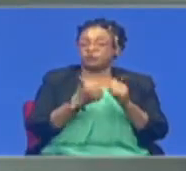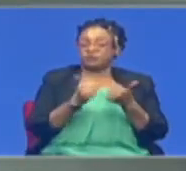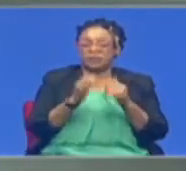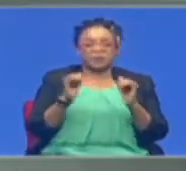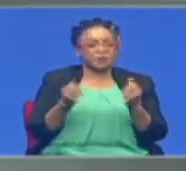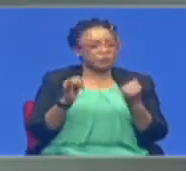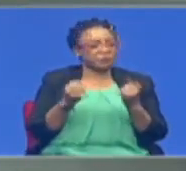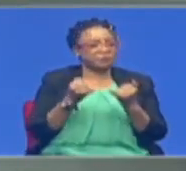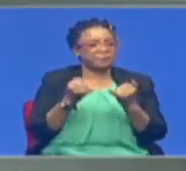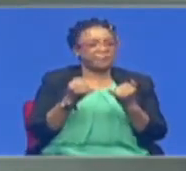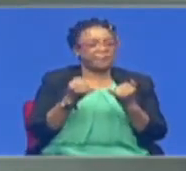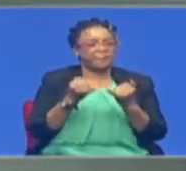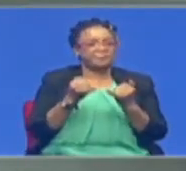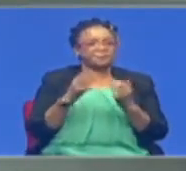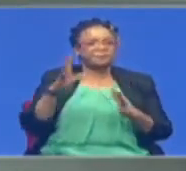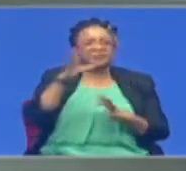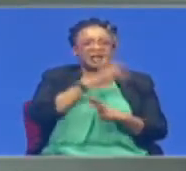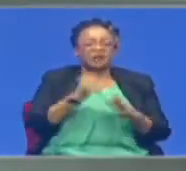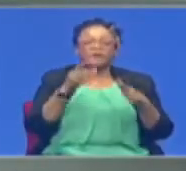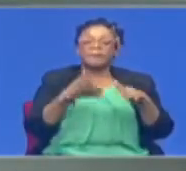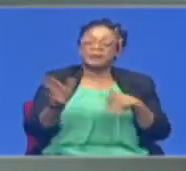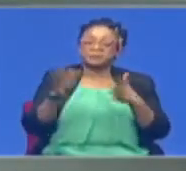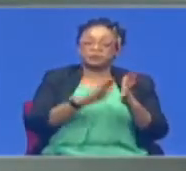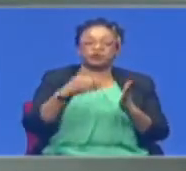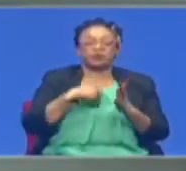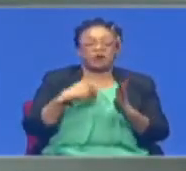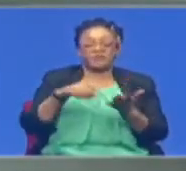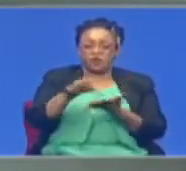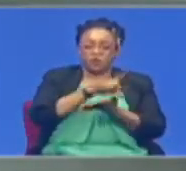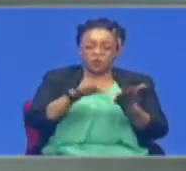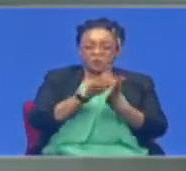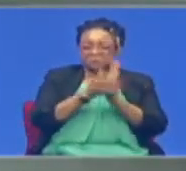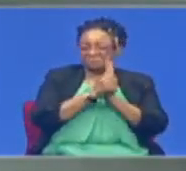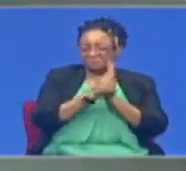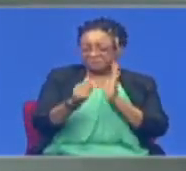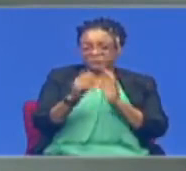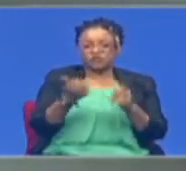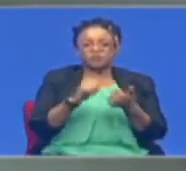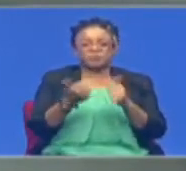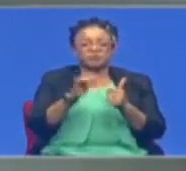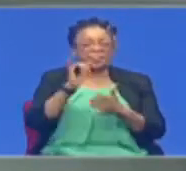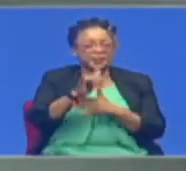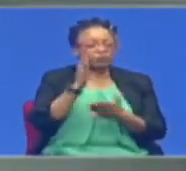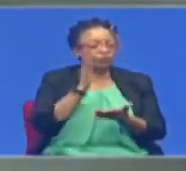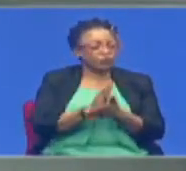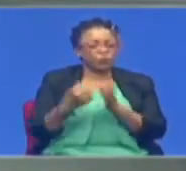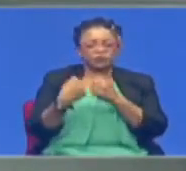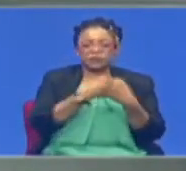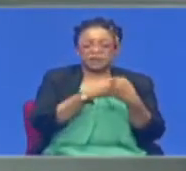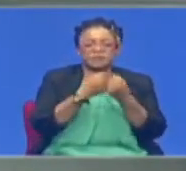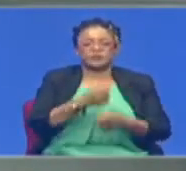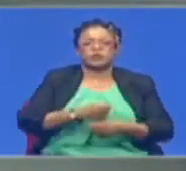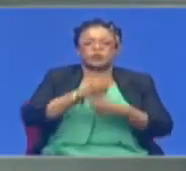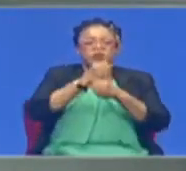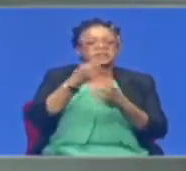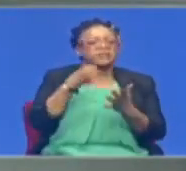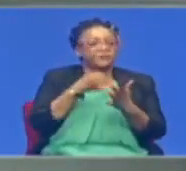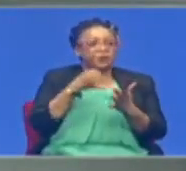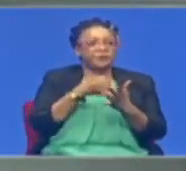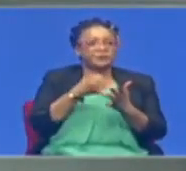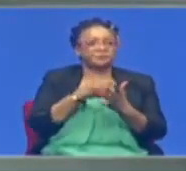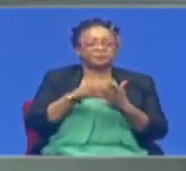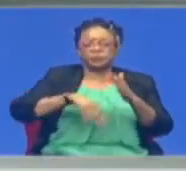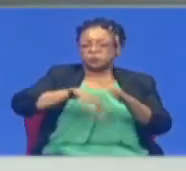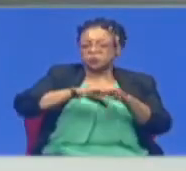And a lack of platforms to grow local talent in sport has been a constant challenge for stakeholders involved. Soccer Star